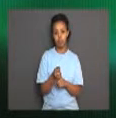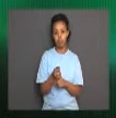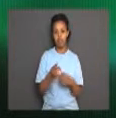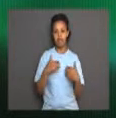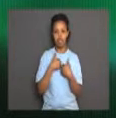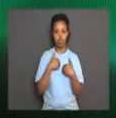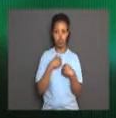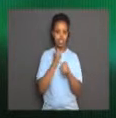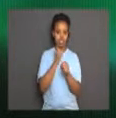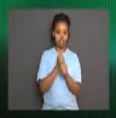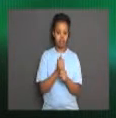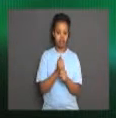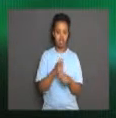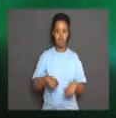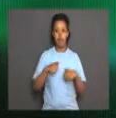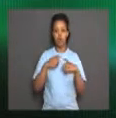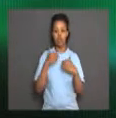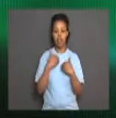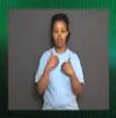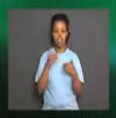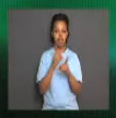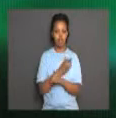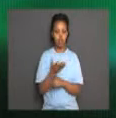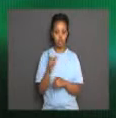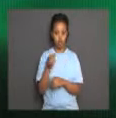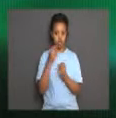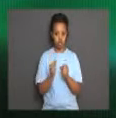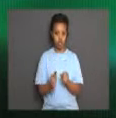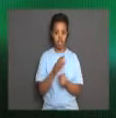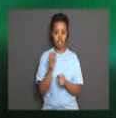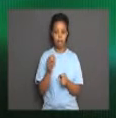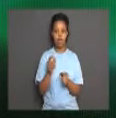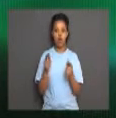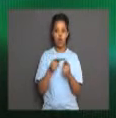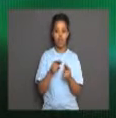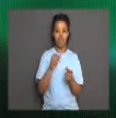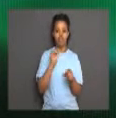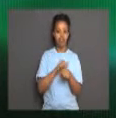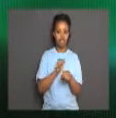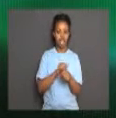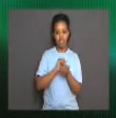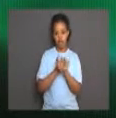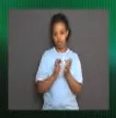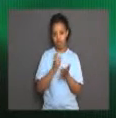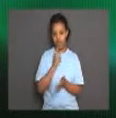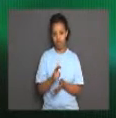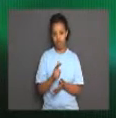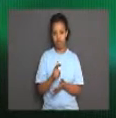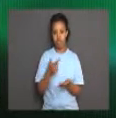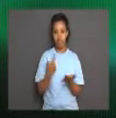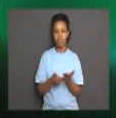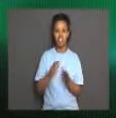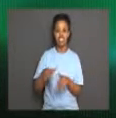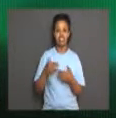the animal while it was living that has hardened into stone. The fossils in